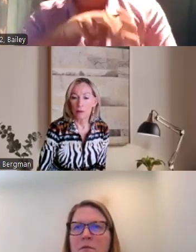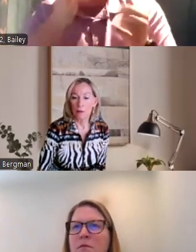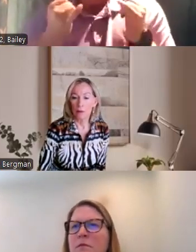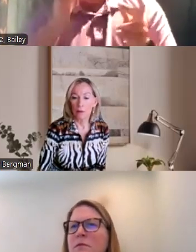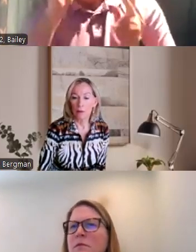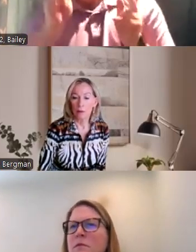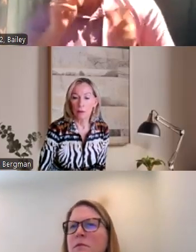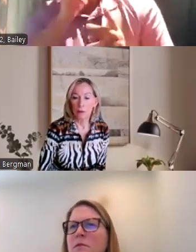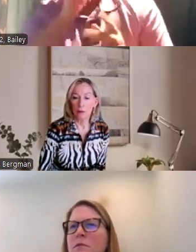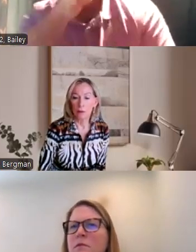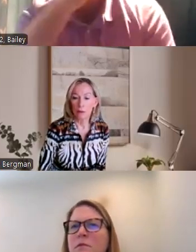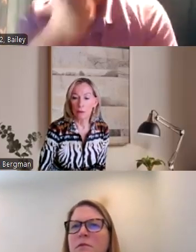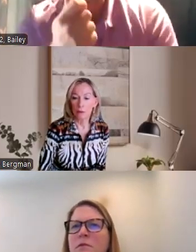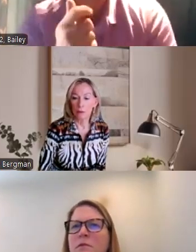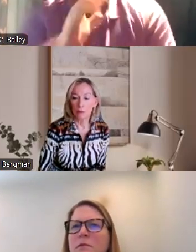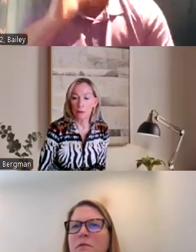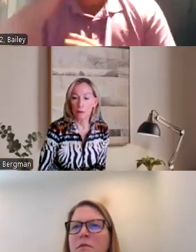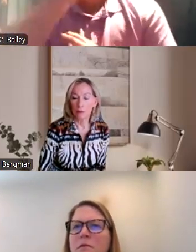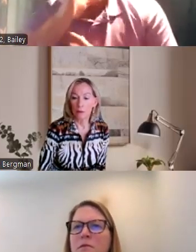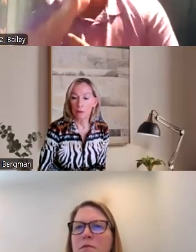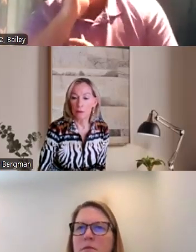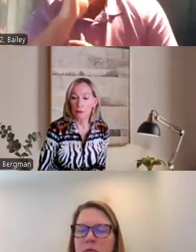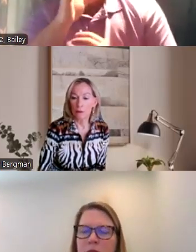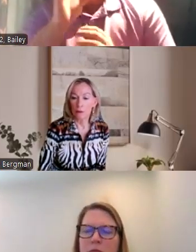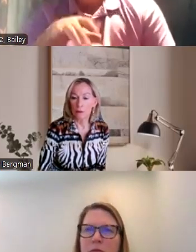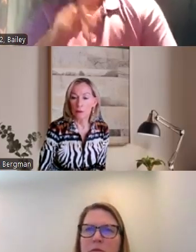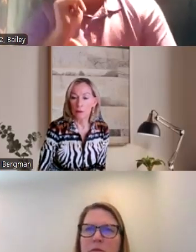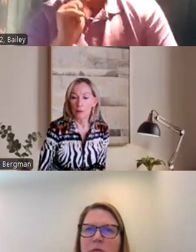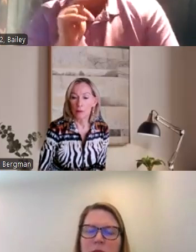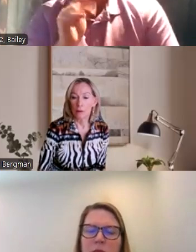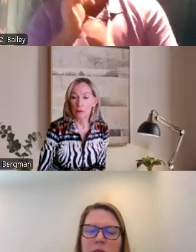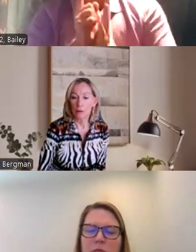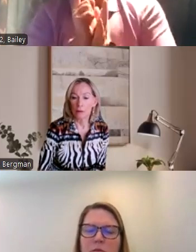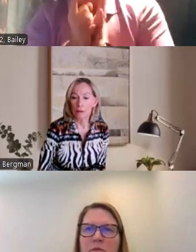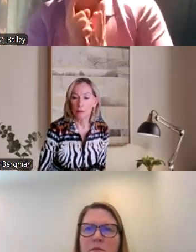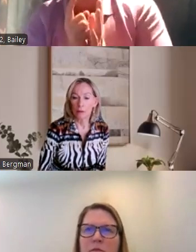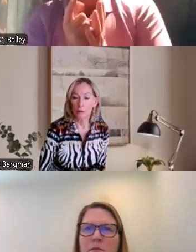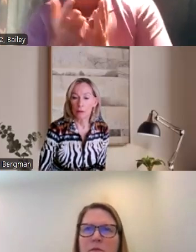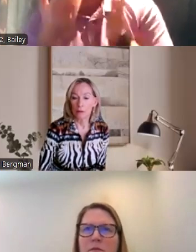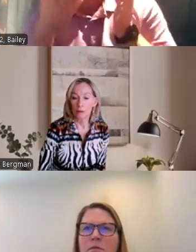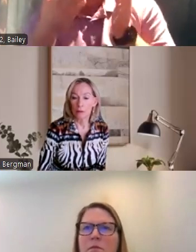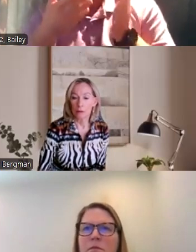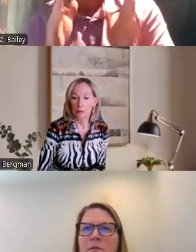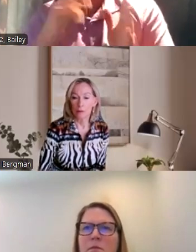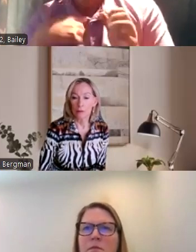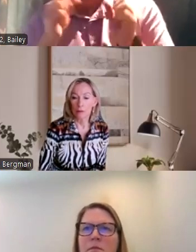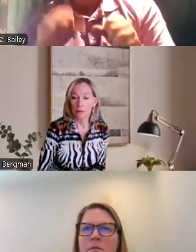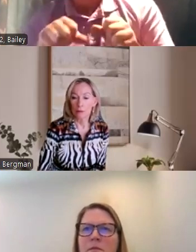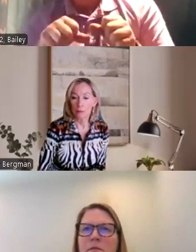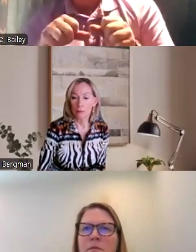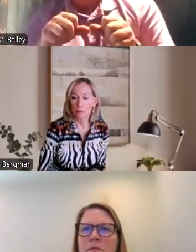are interested, that are searching, that are watching TV at that moment. Is there any way that we can have this